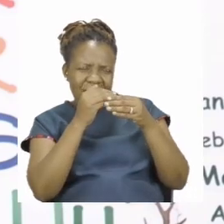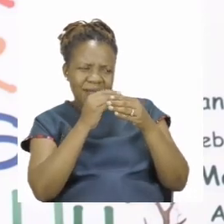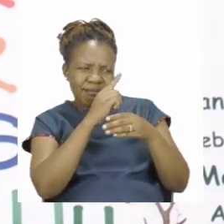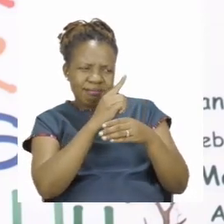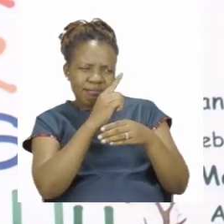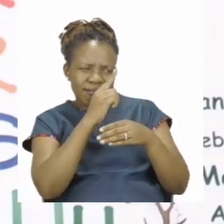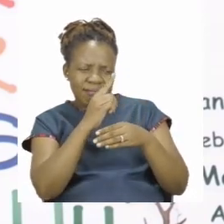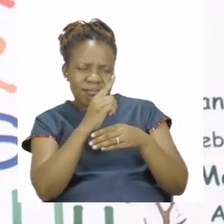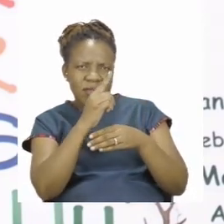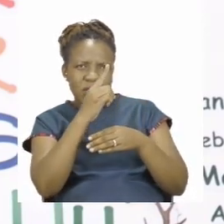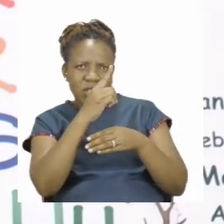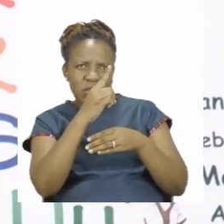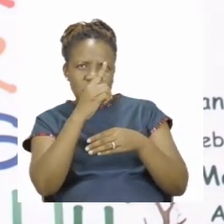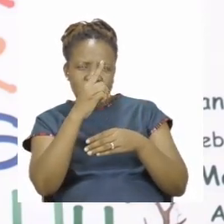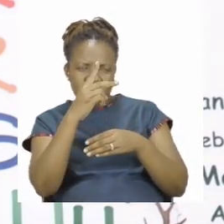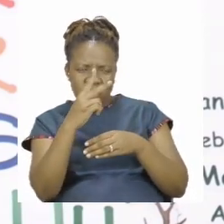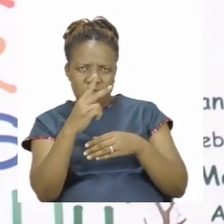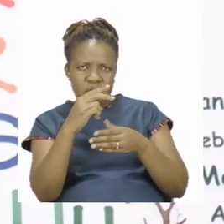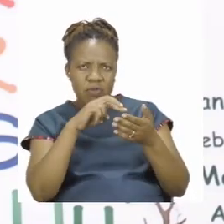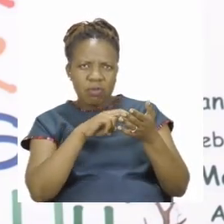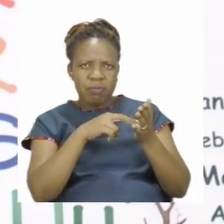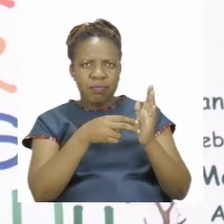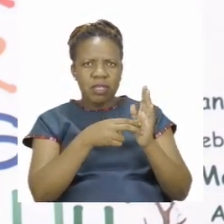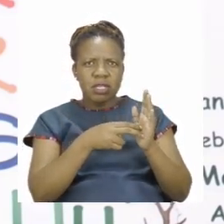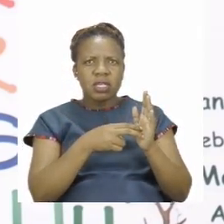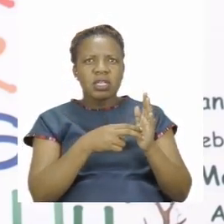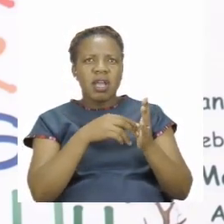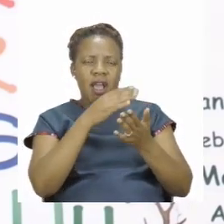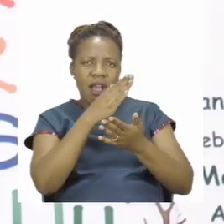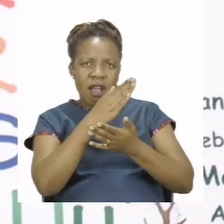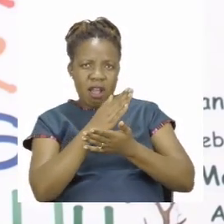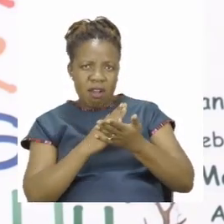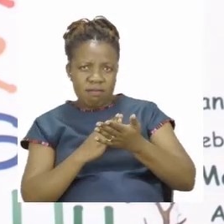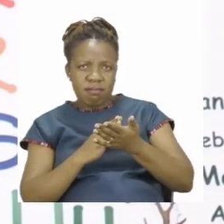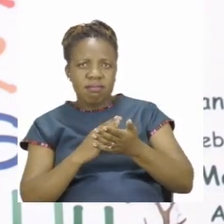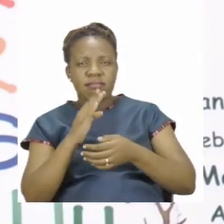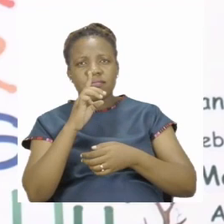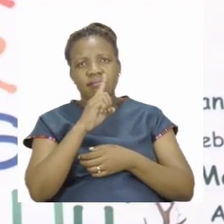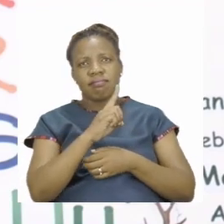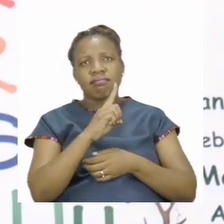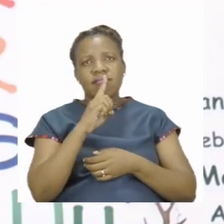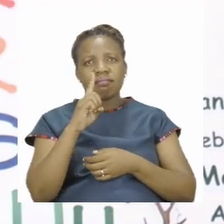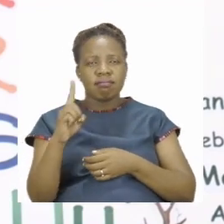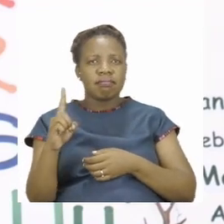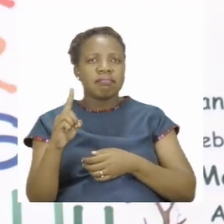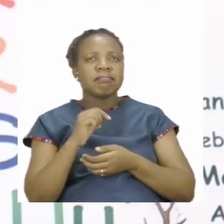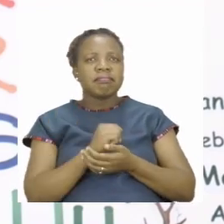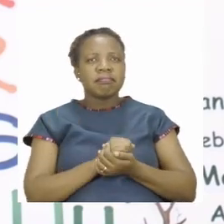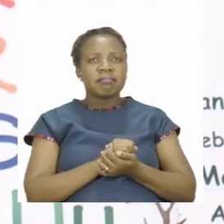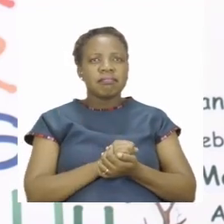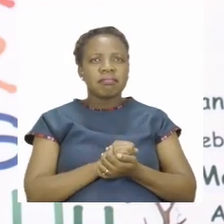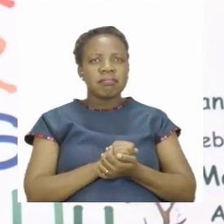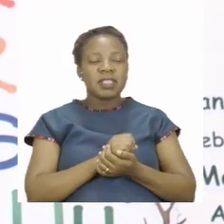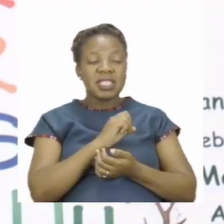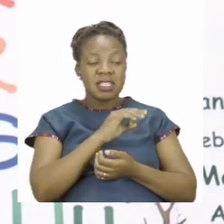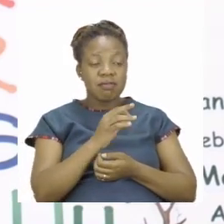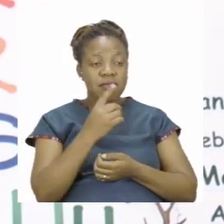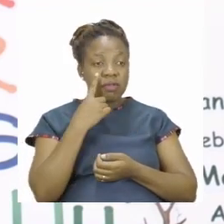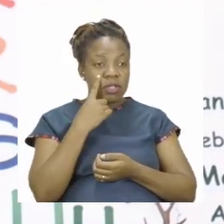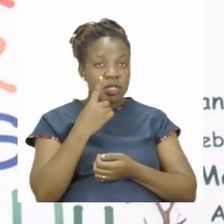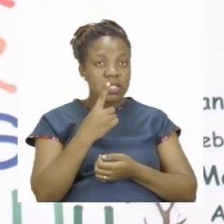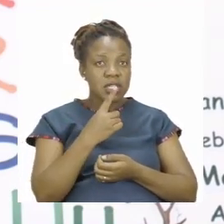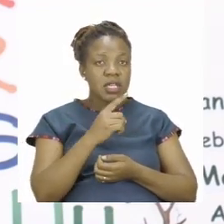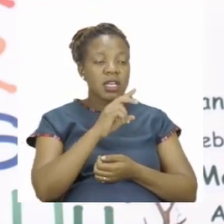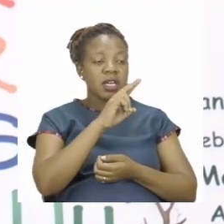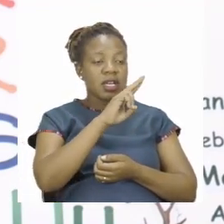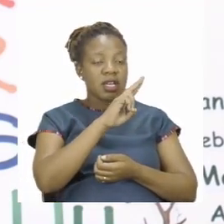we put the number 11. Well done. So every time we have half past, it is the statement first,